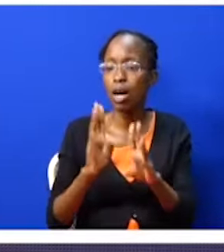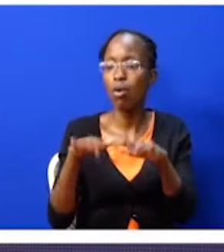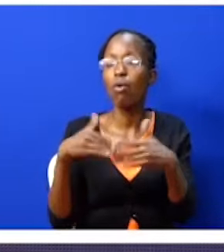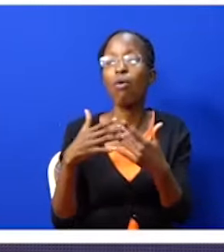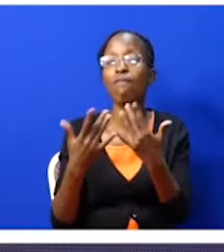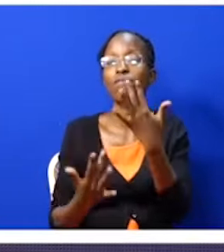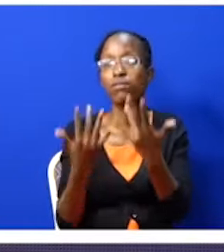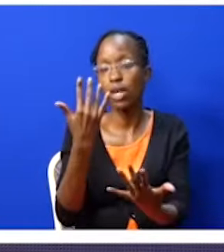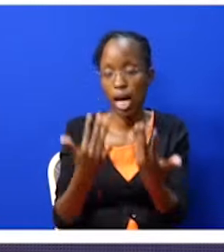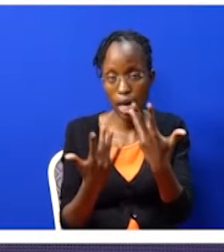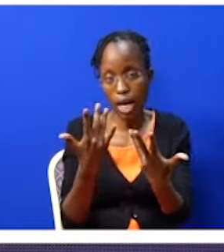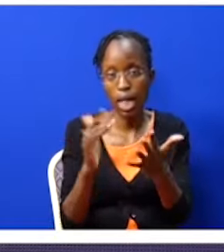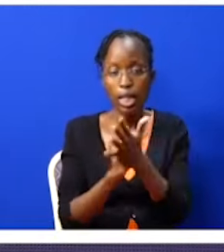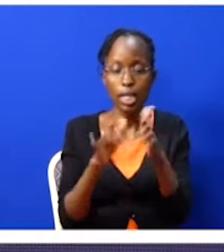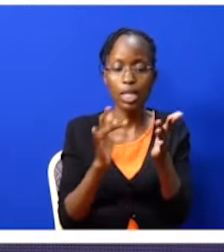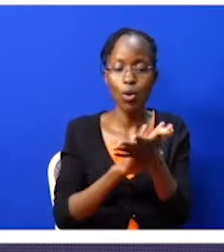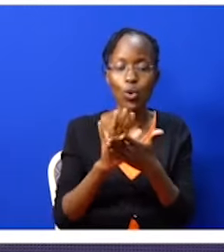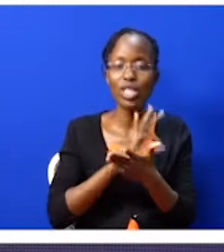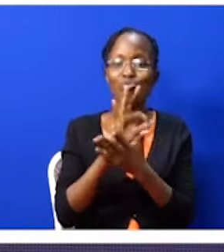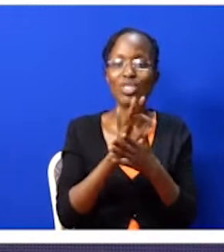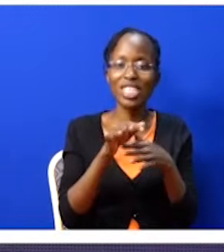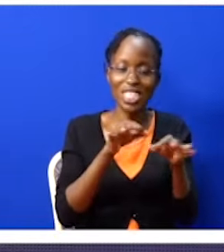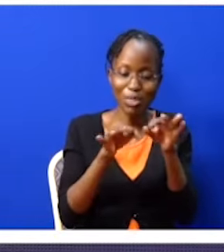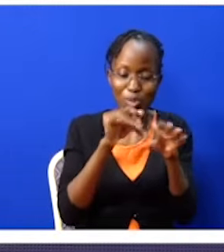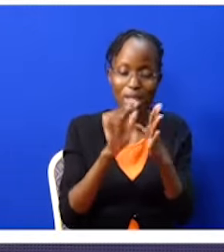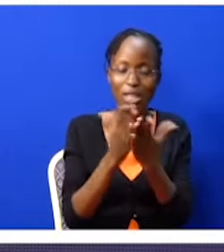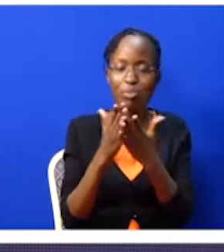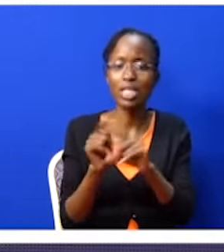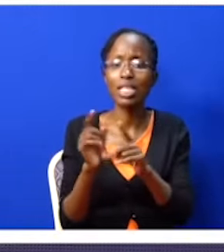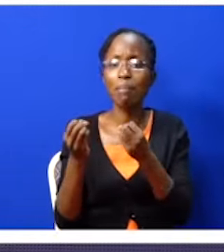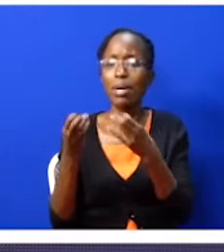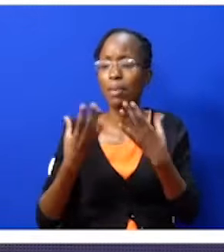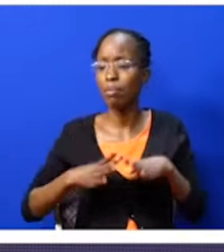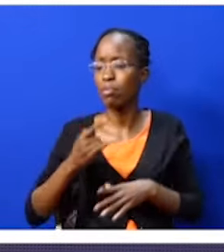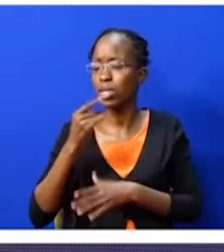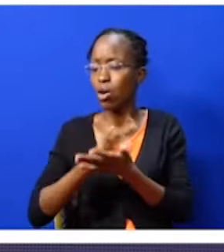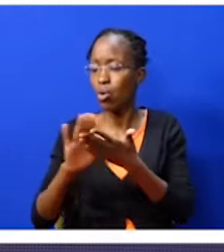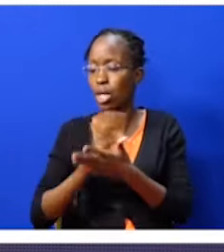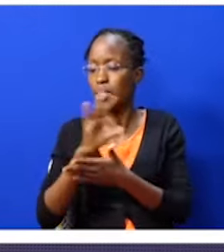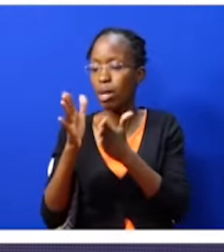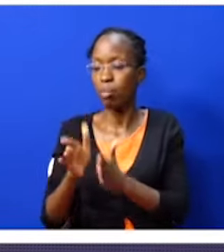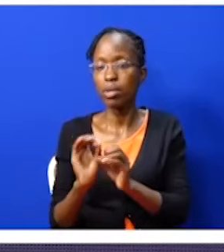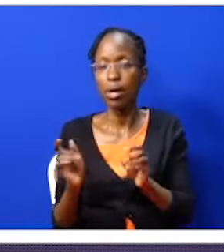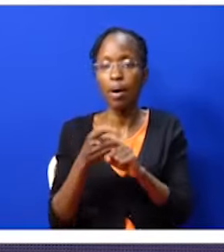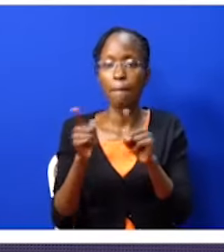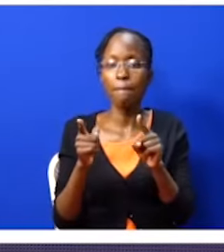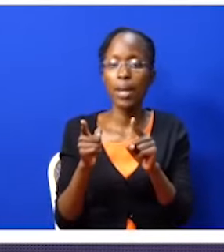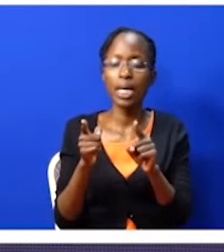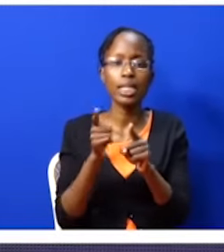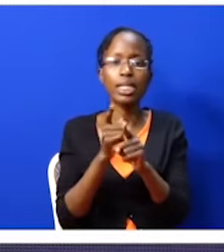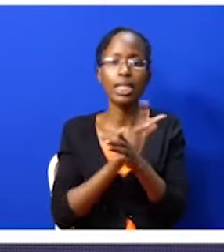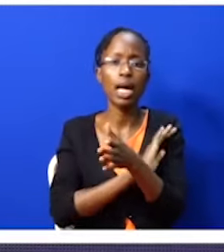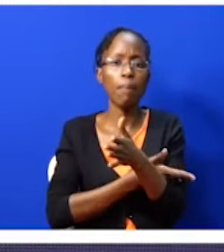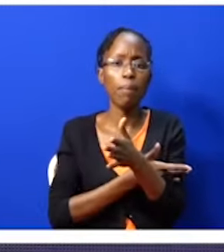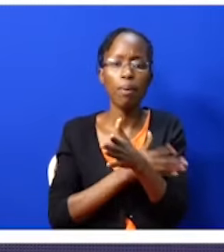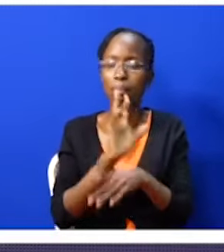like wind or fire. So many people have concluded that he's not a person, but rather some kind of divine power. But he's